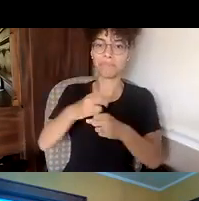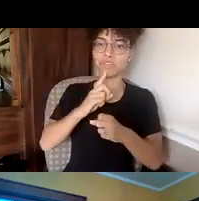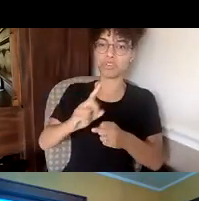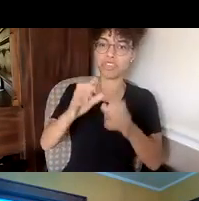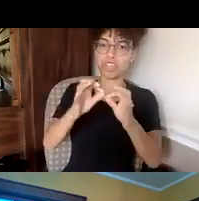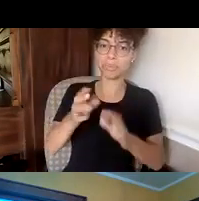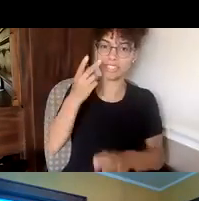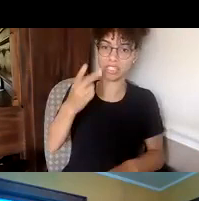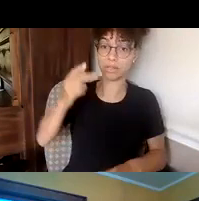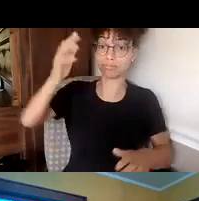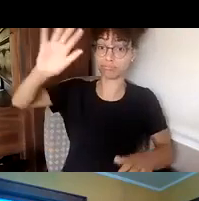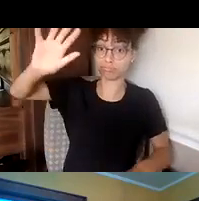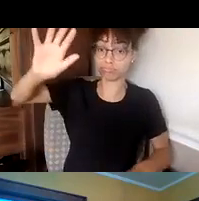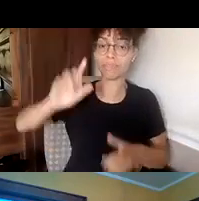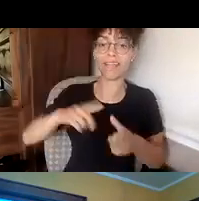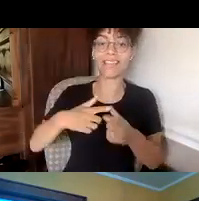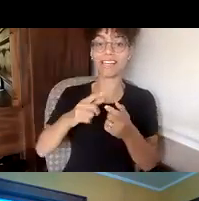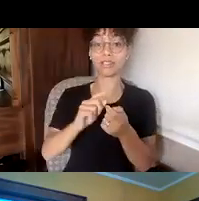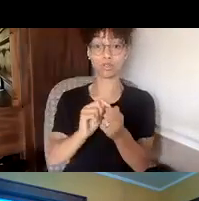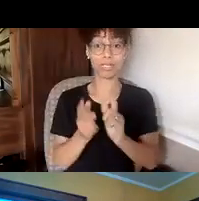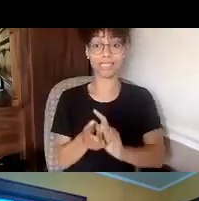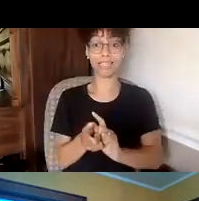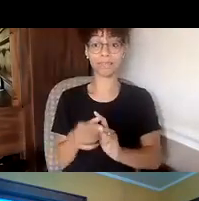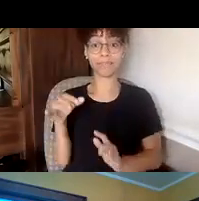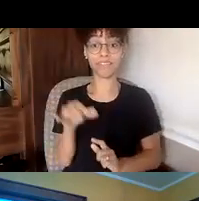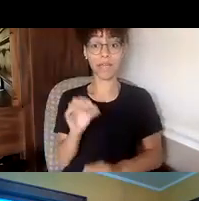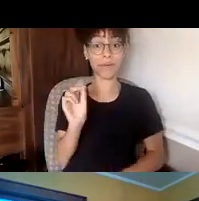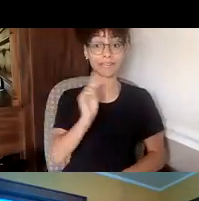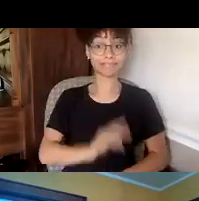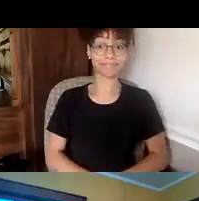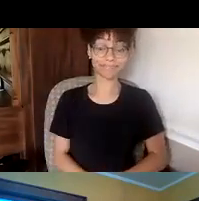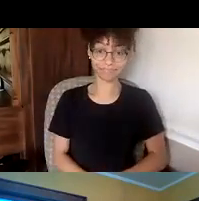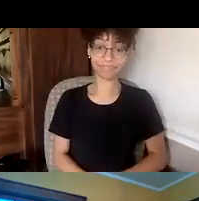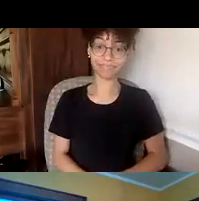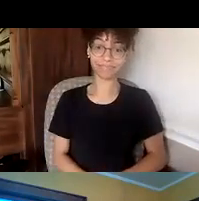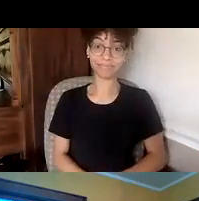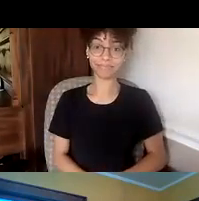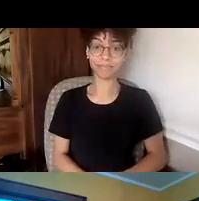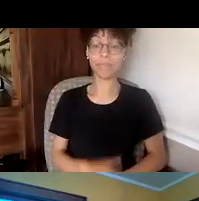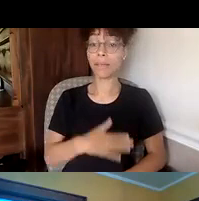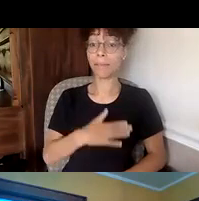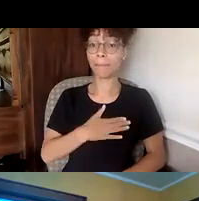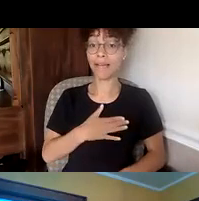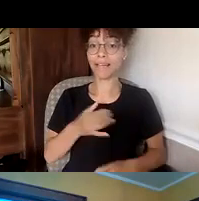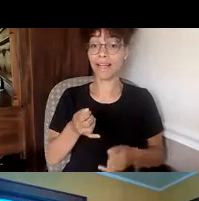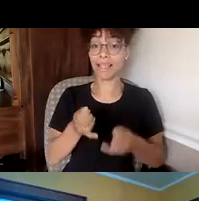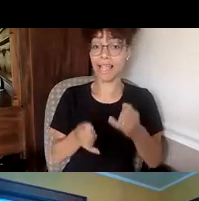can have that translated. Okay. All right. So my closing question is,